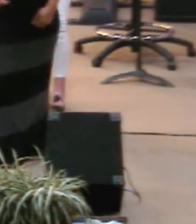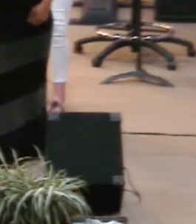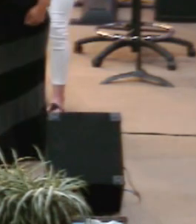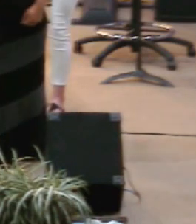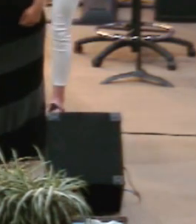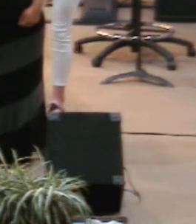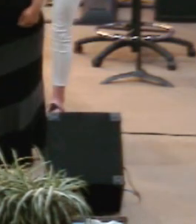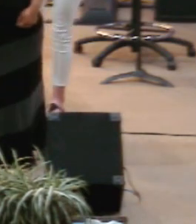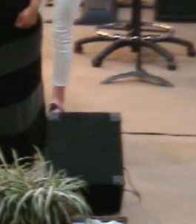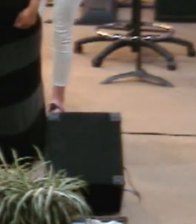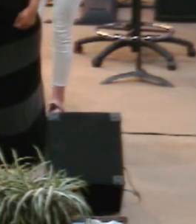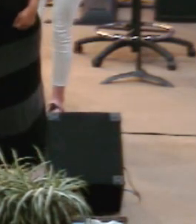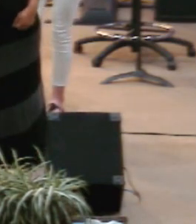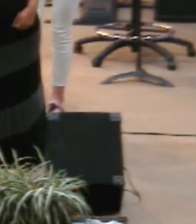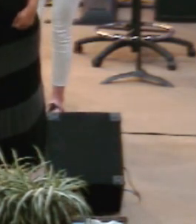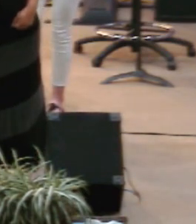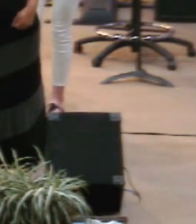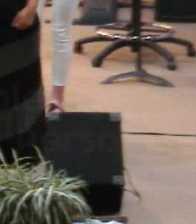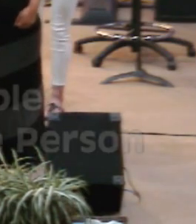me